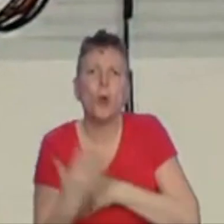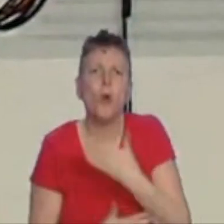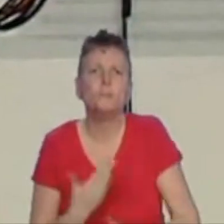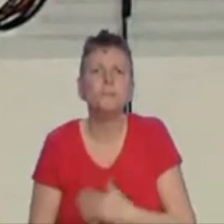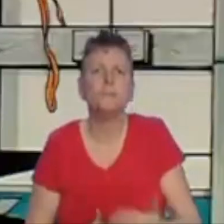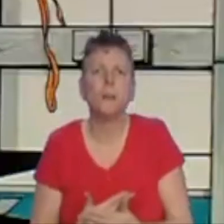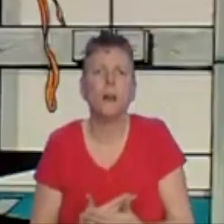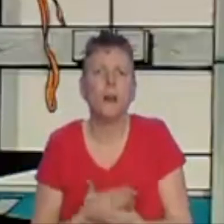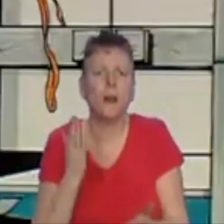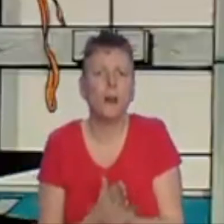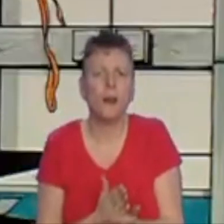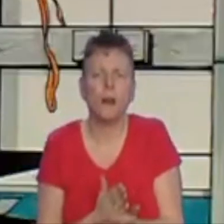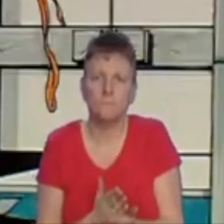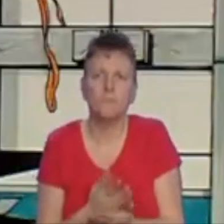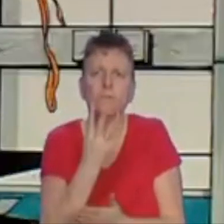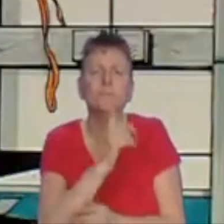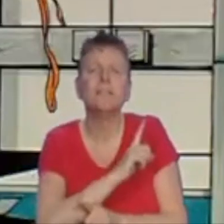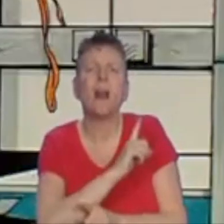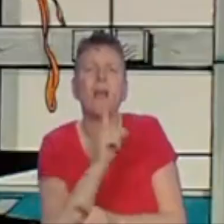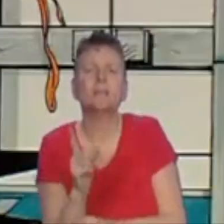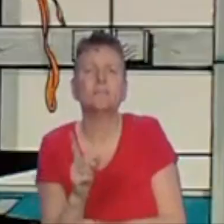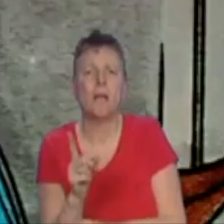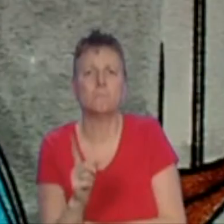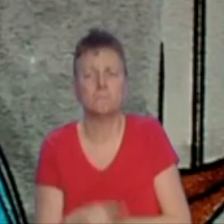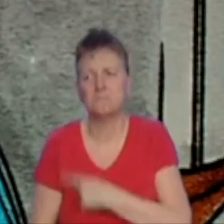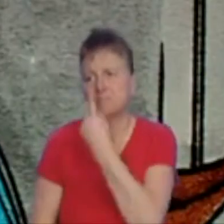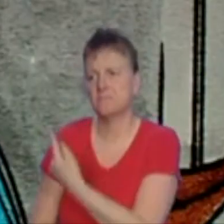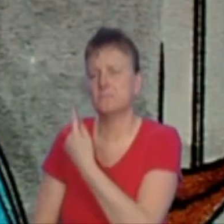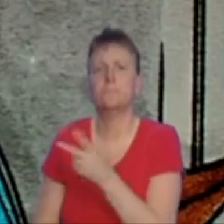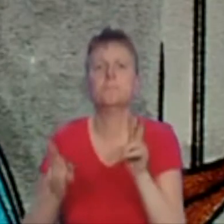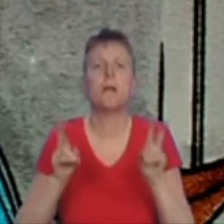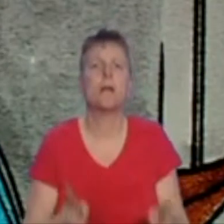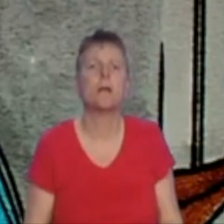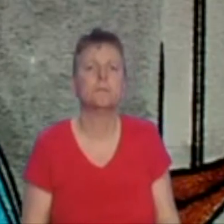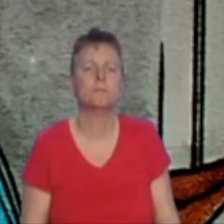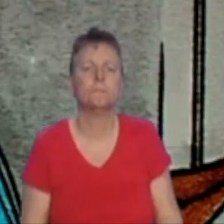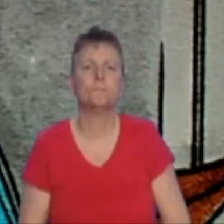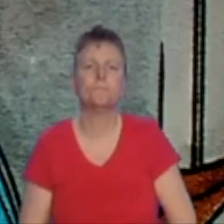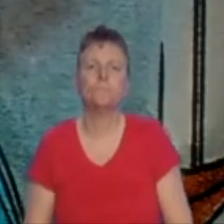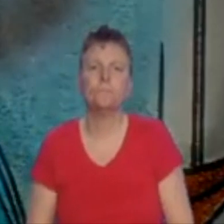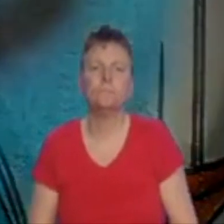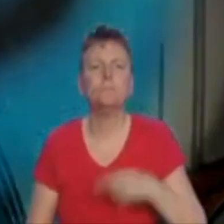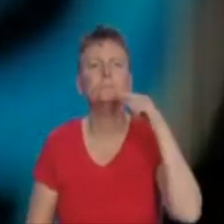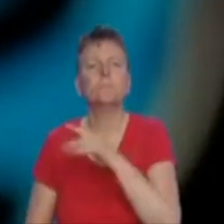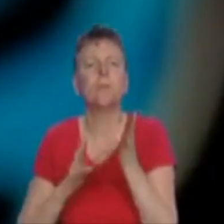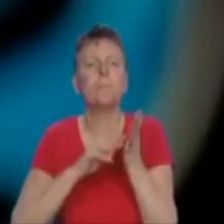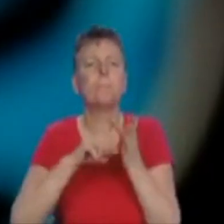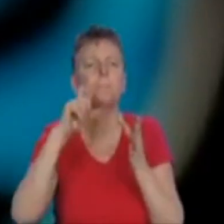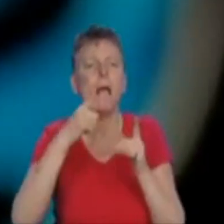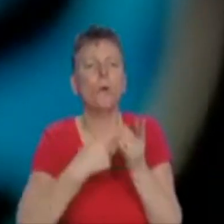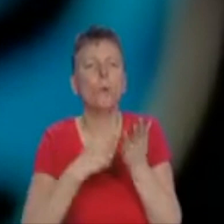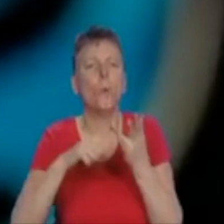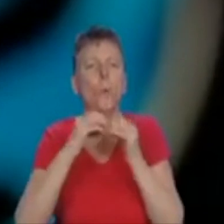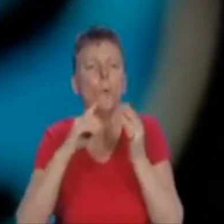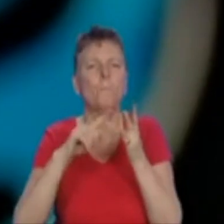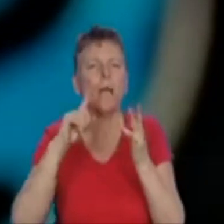time. 4 days later, the Bulgarian dissident died. Microbiological experts later found in his leg a minuscule platinum